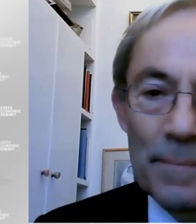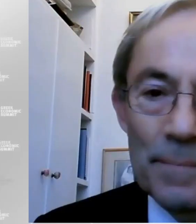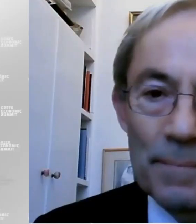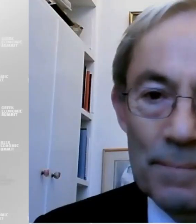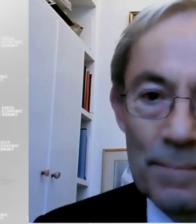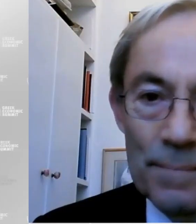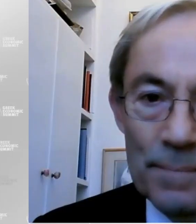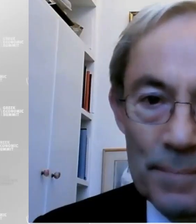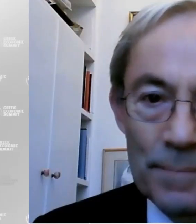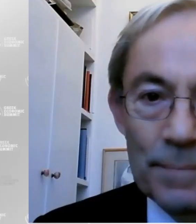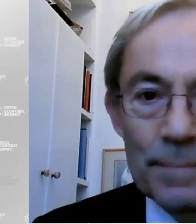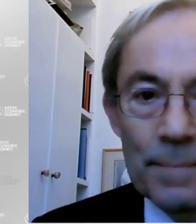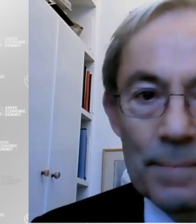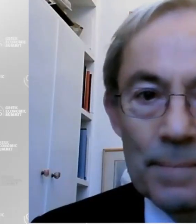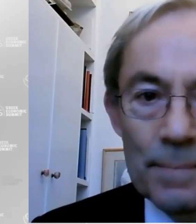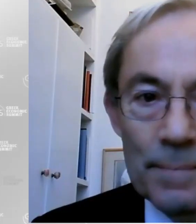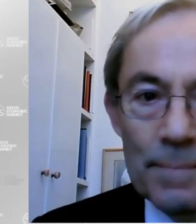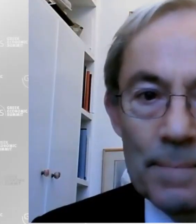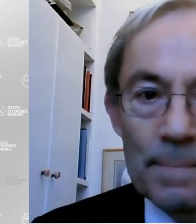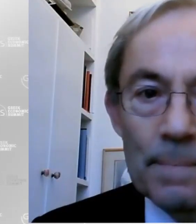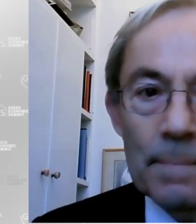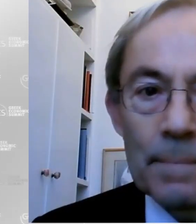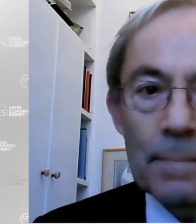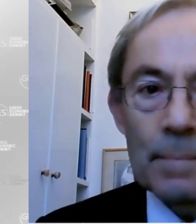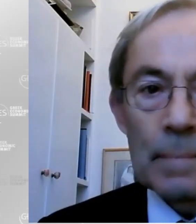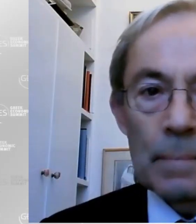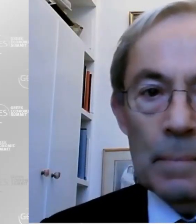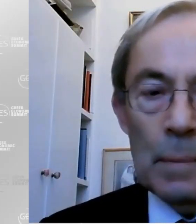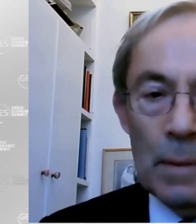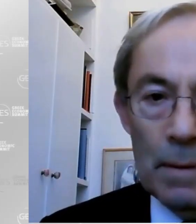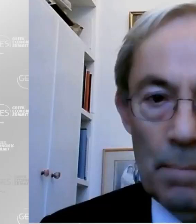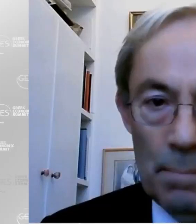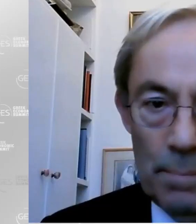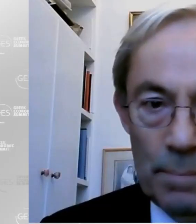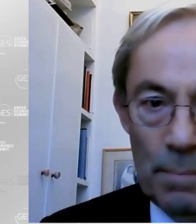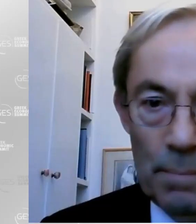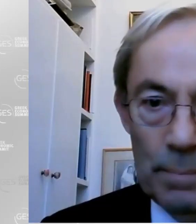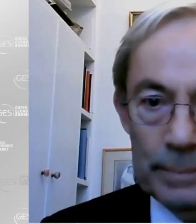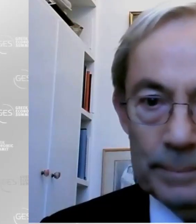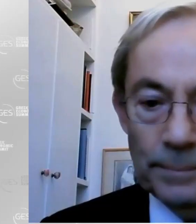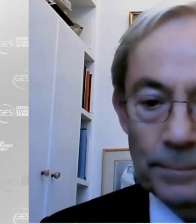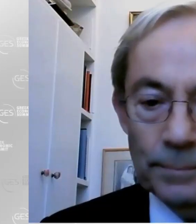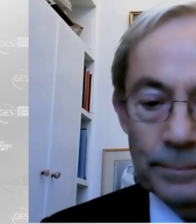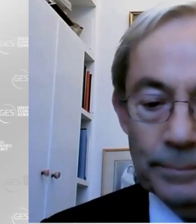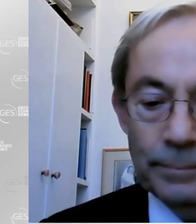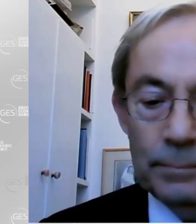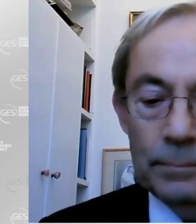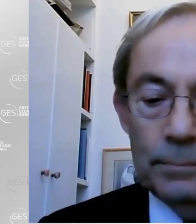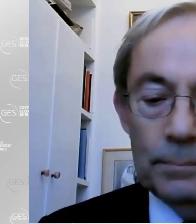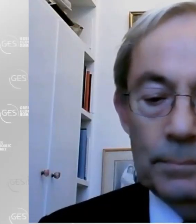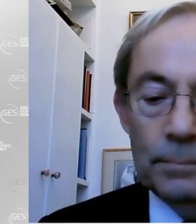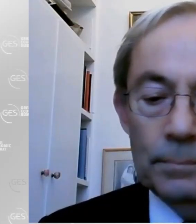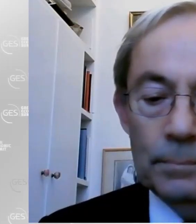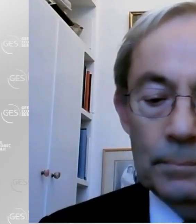Thank you very much, Elias. Ladies and gentlemen, good evening or good morning, depending on which time zone you